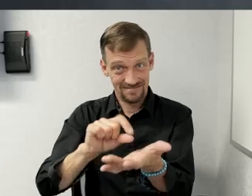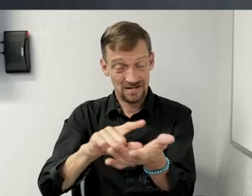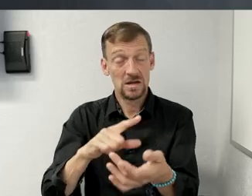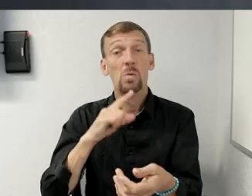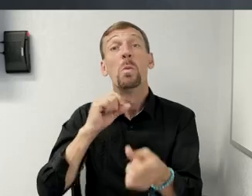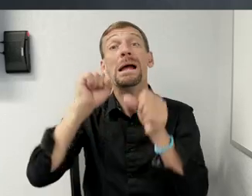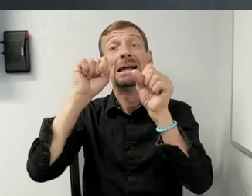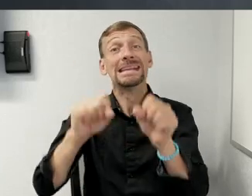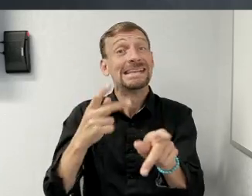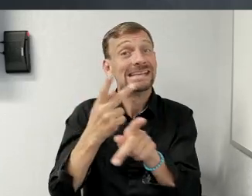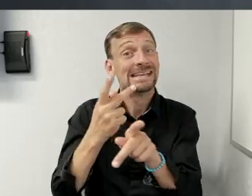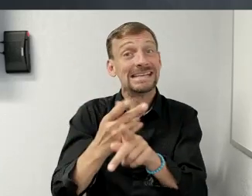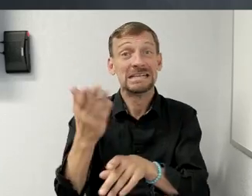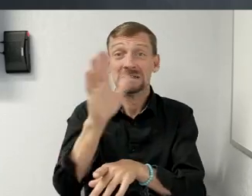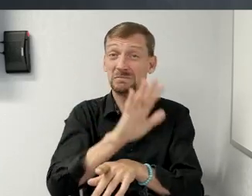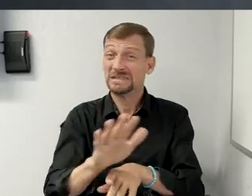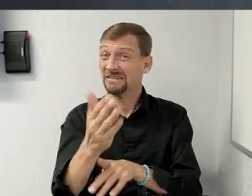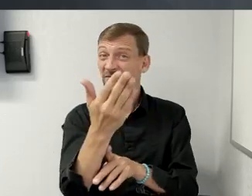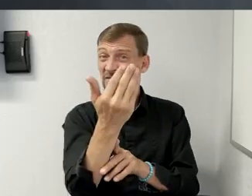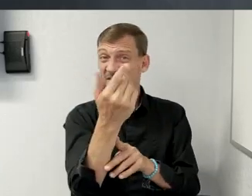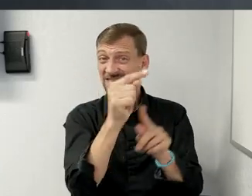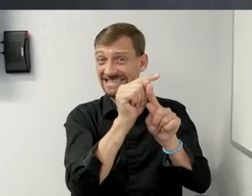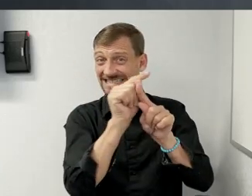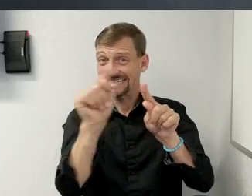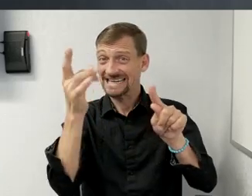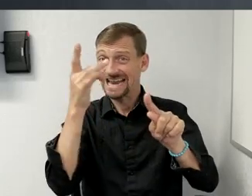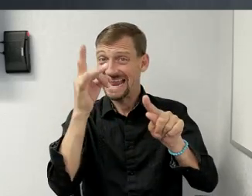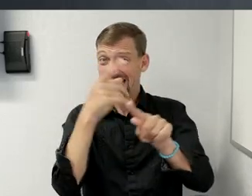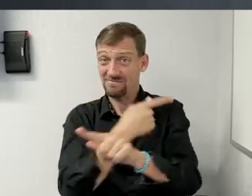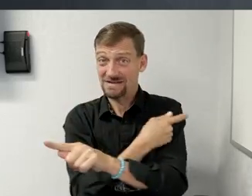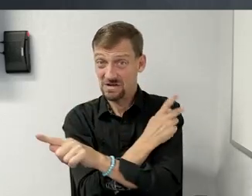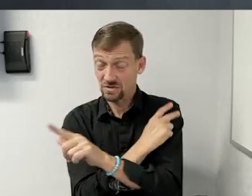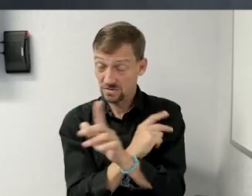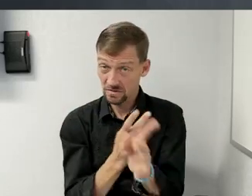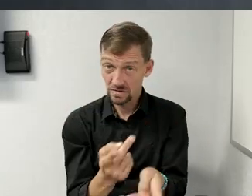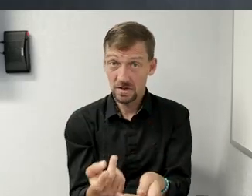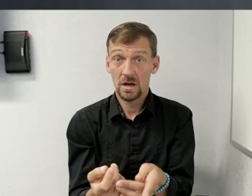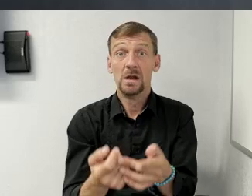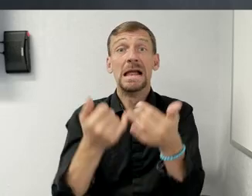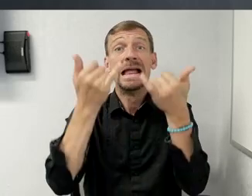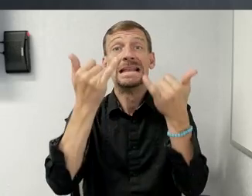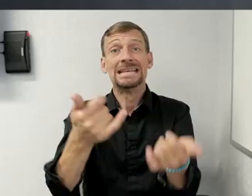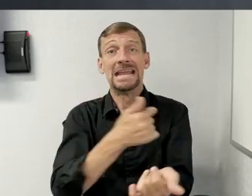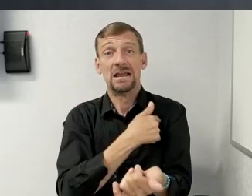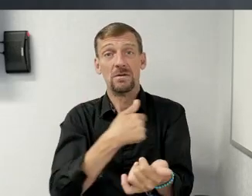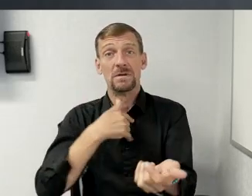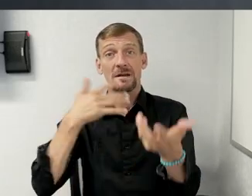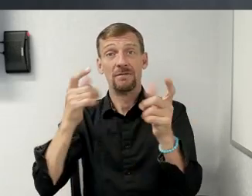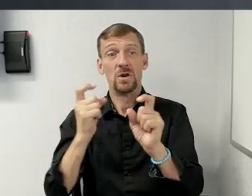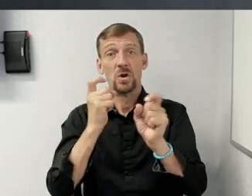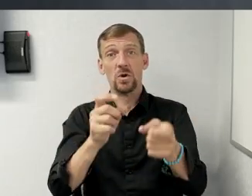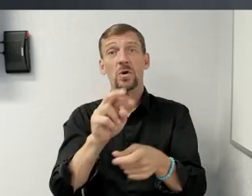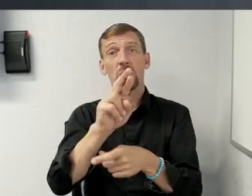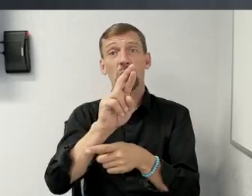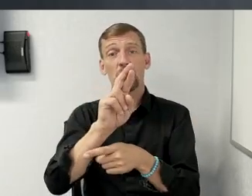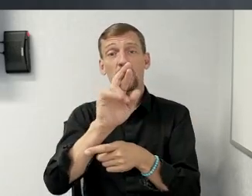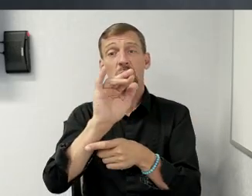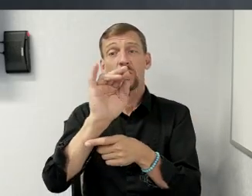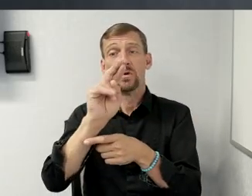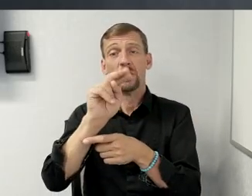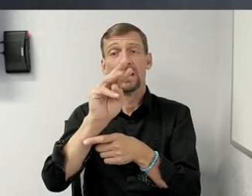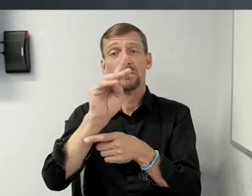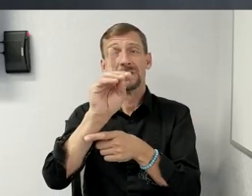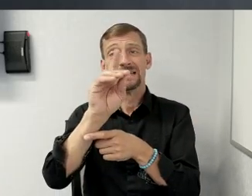to treat maybe 15 to 18 patients. We actually have already given remdesivir to 2